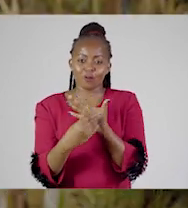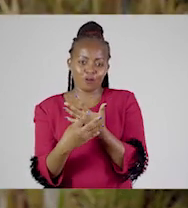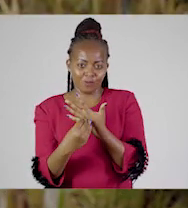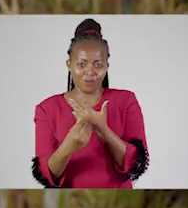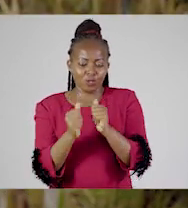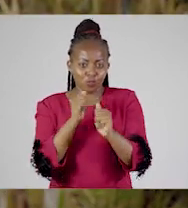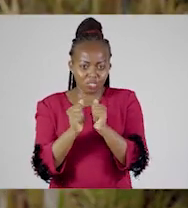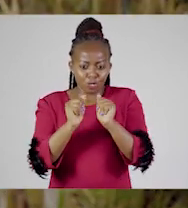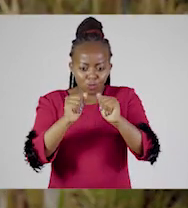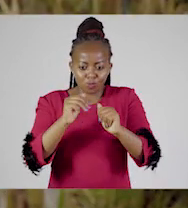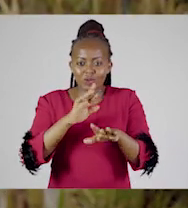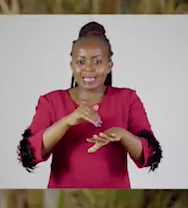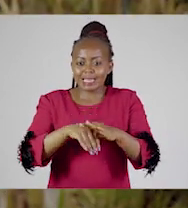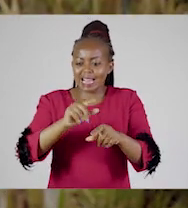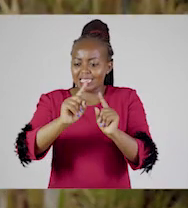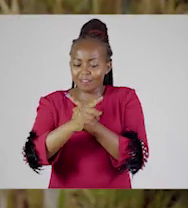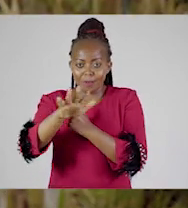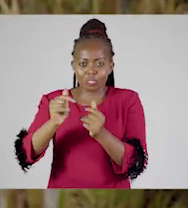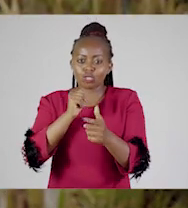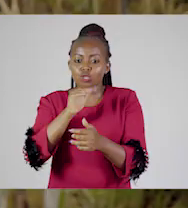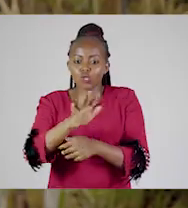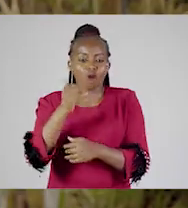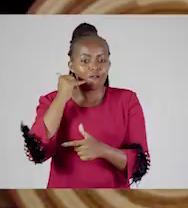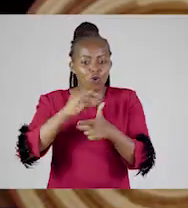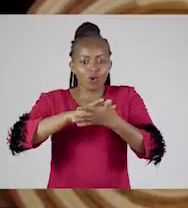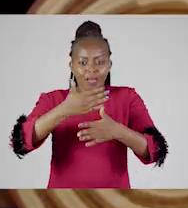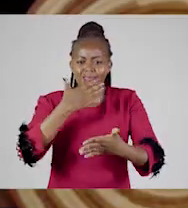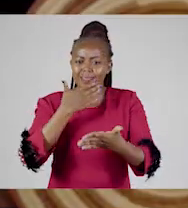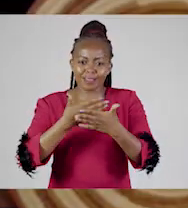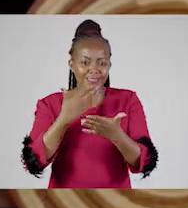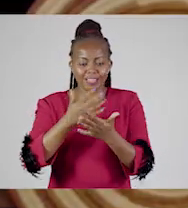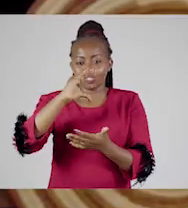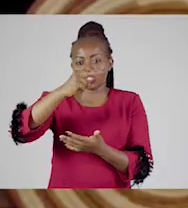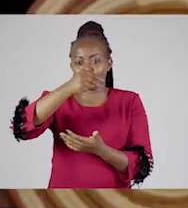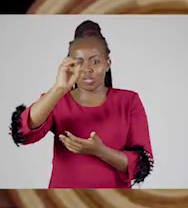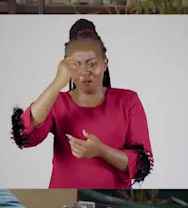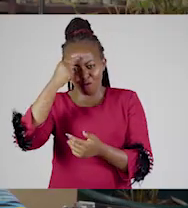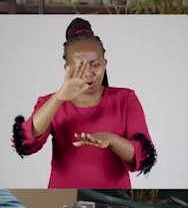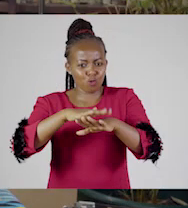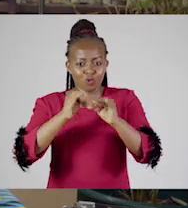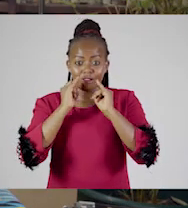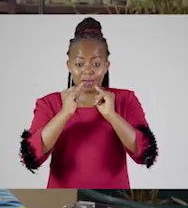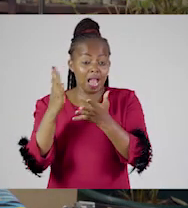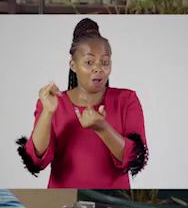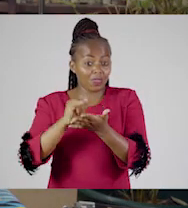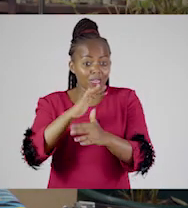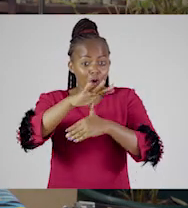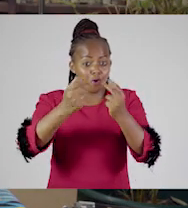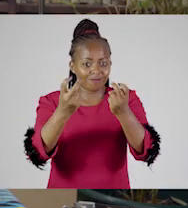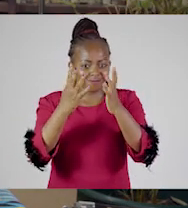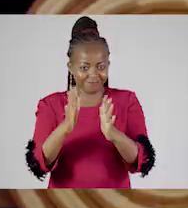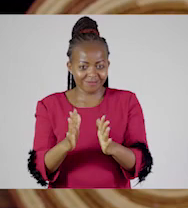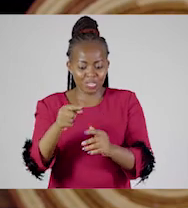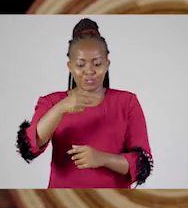copy which rests in a different place that's not tied to the device that you have. Thank you, Chao, for this great information. And I hope that each and every one of